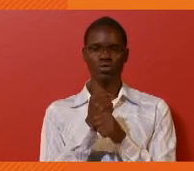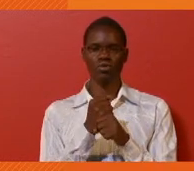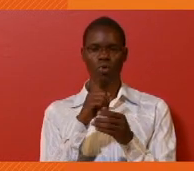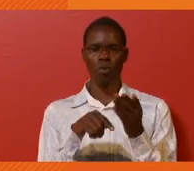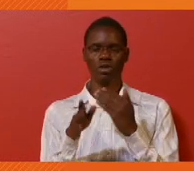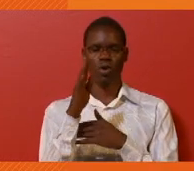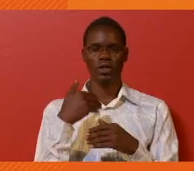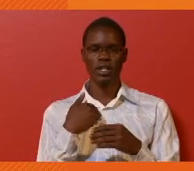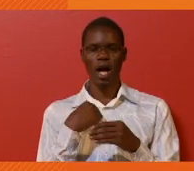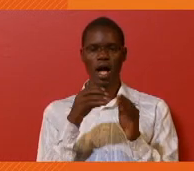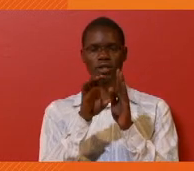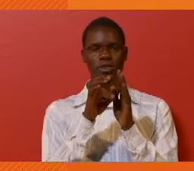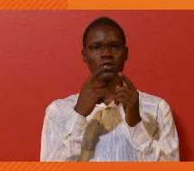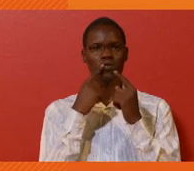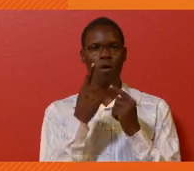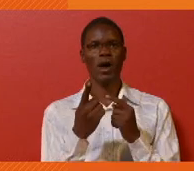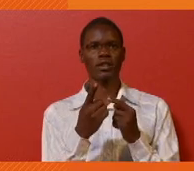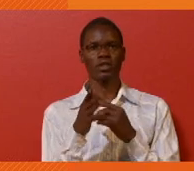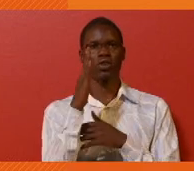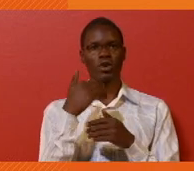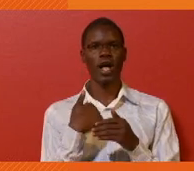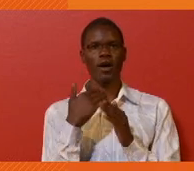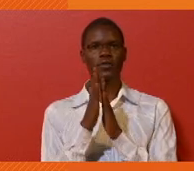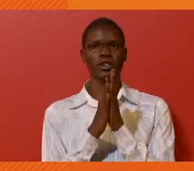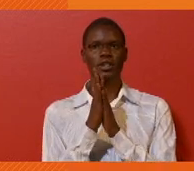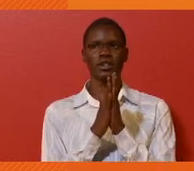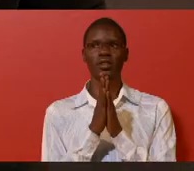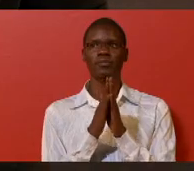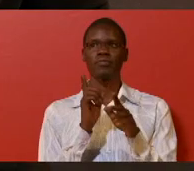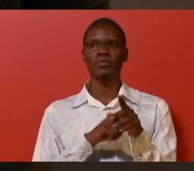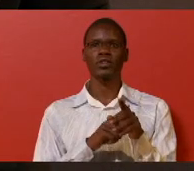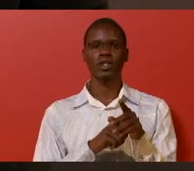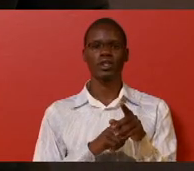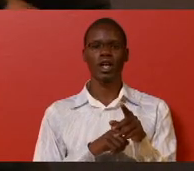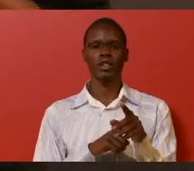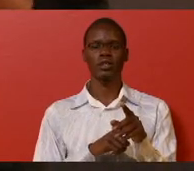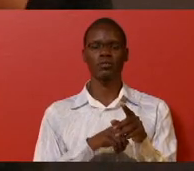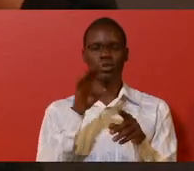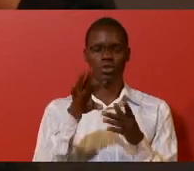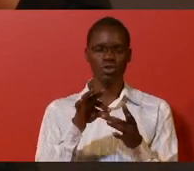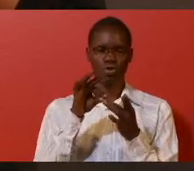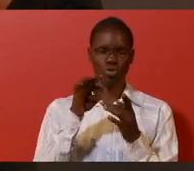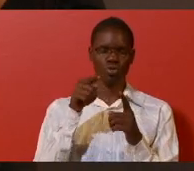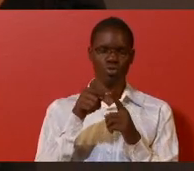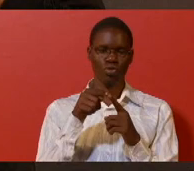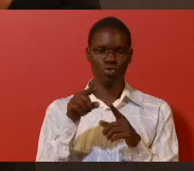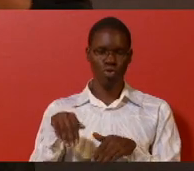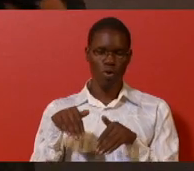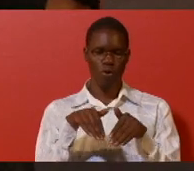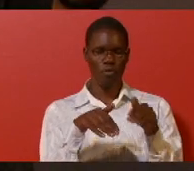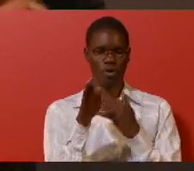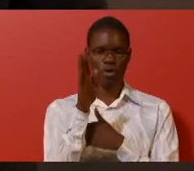has only our best interests at heart. When we choose to follow him, our lives will